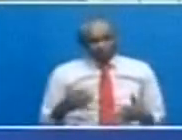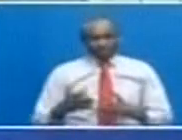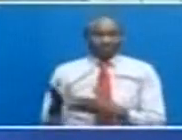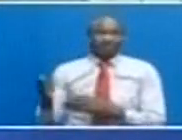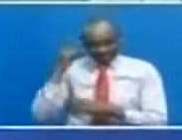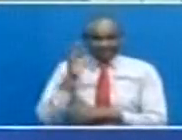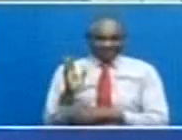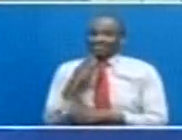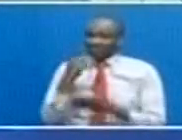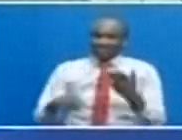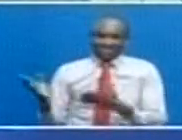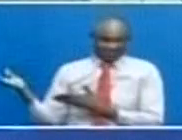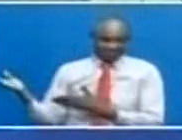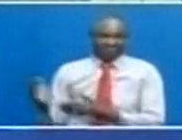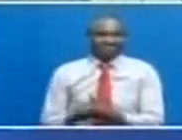say.